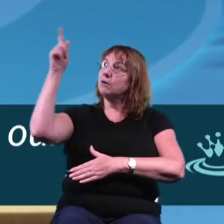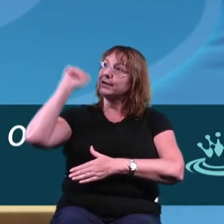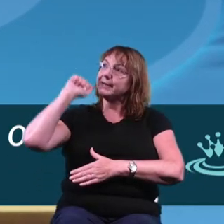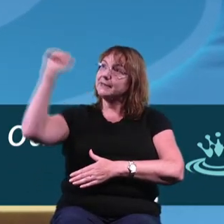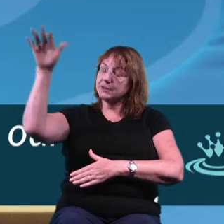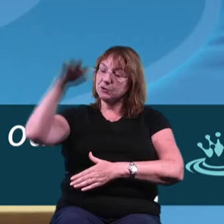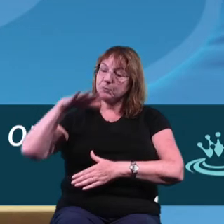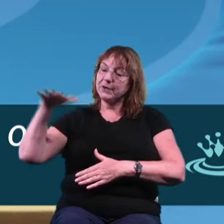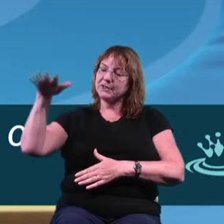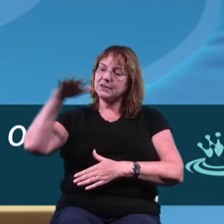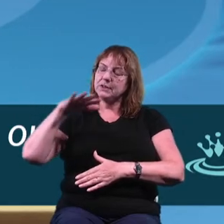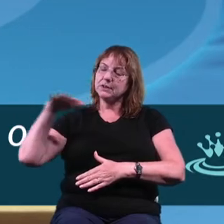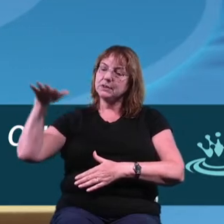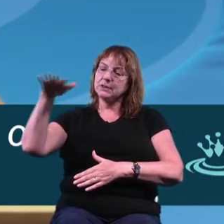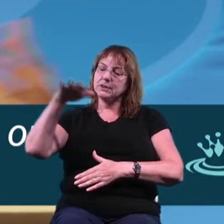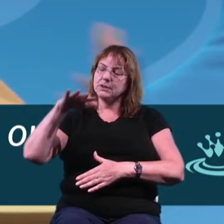changes.